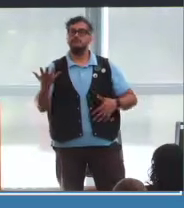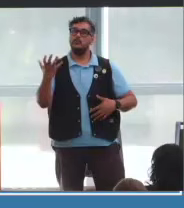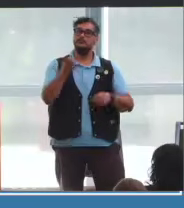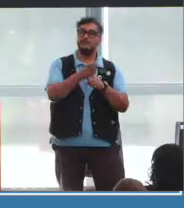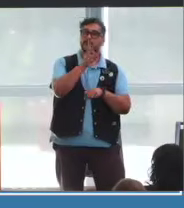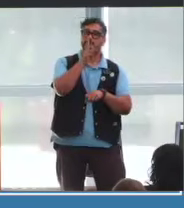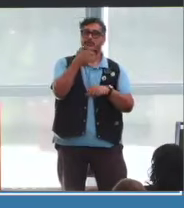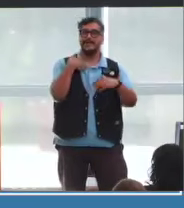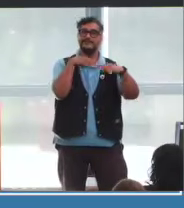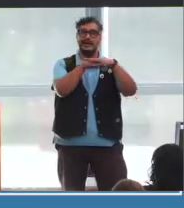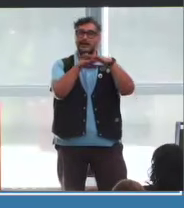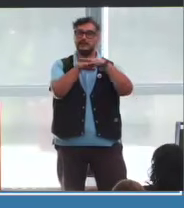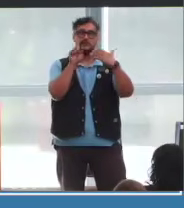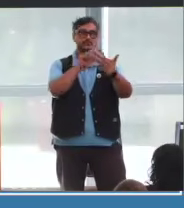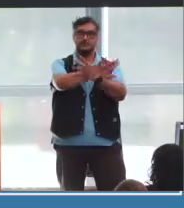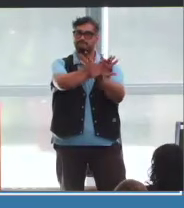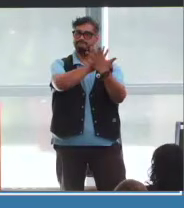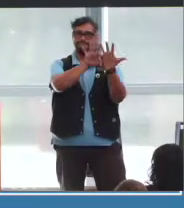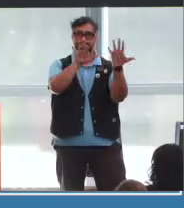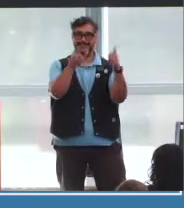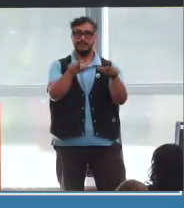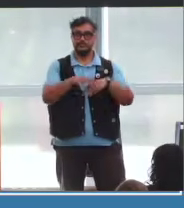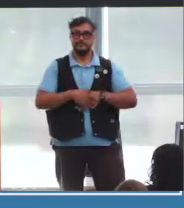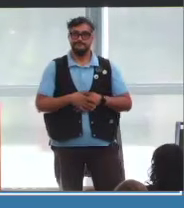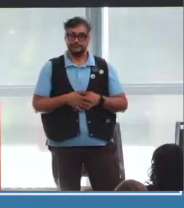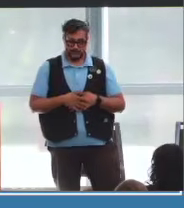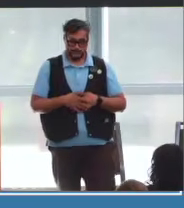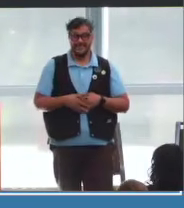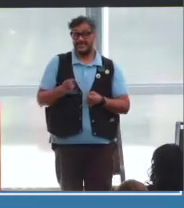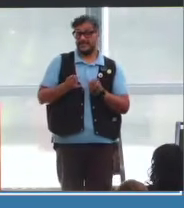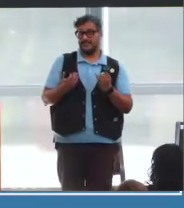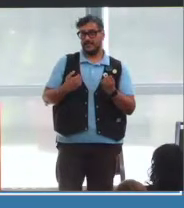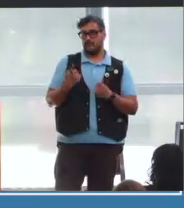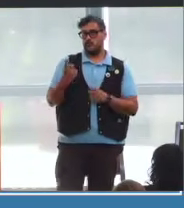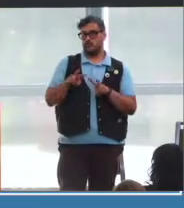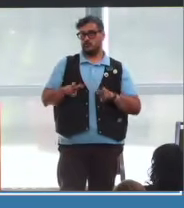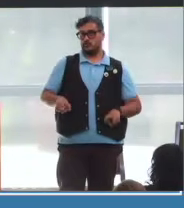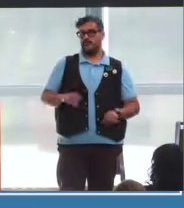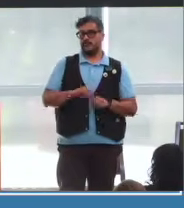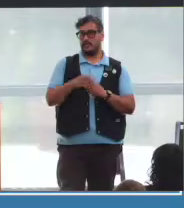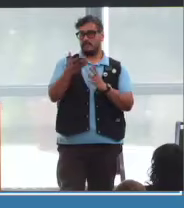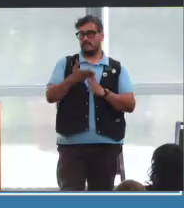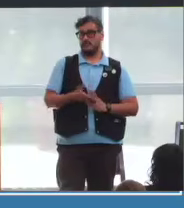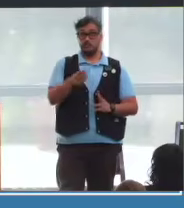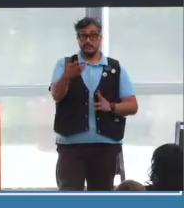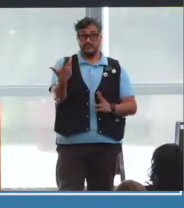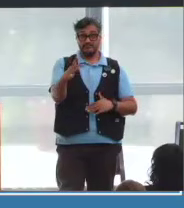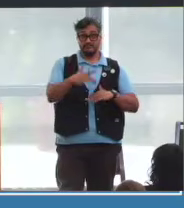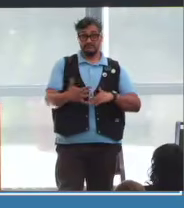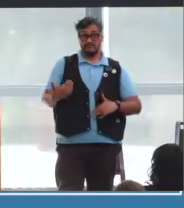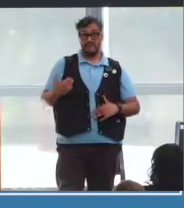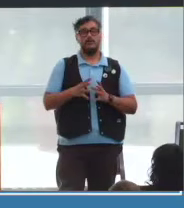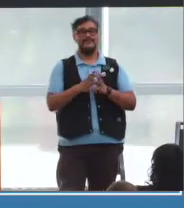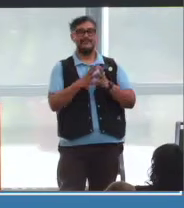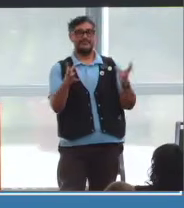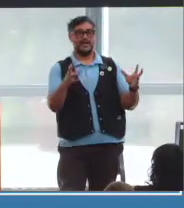to make sure it was accessible for everyone. Last is we have a survey in the folder. So if you've been here before, a lot of our surveys